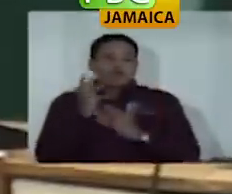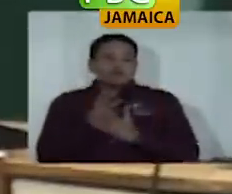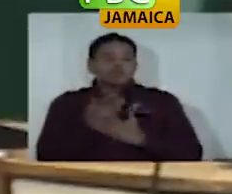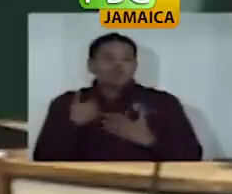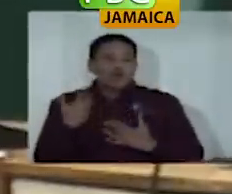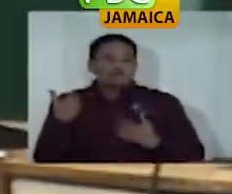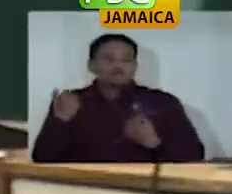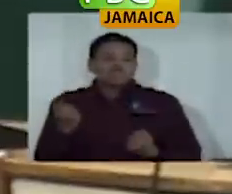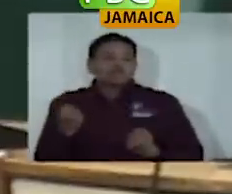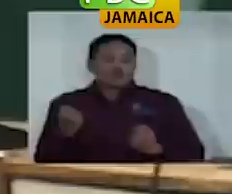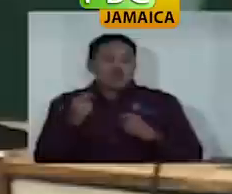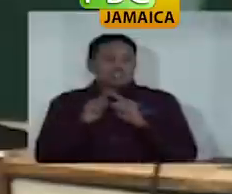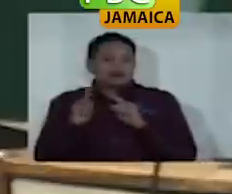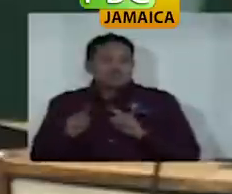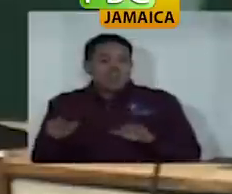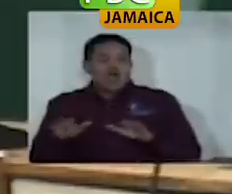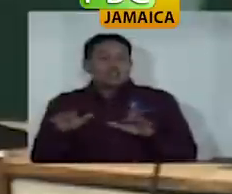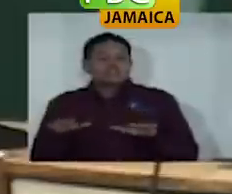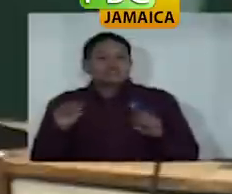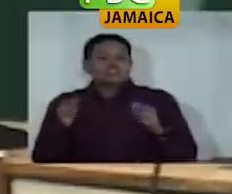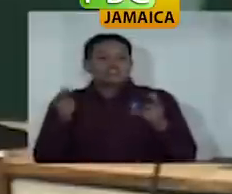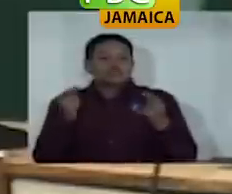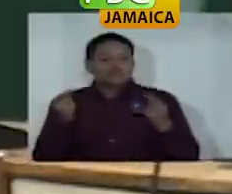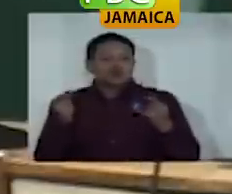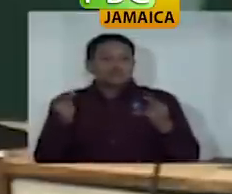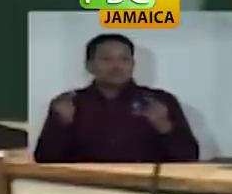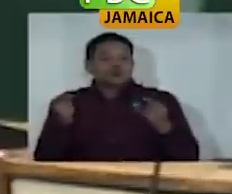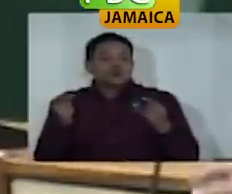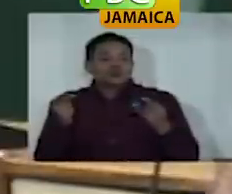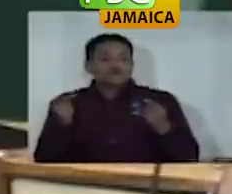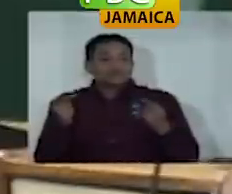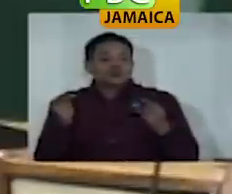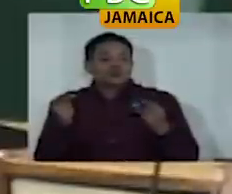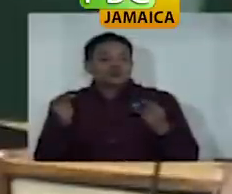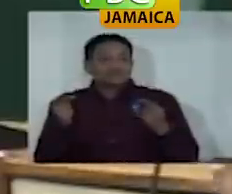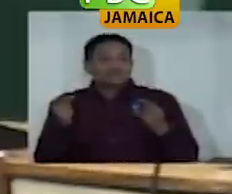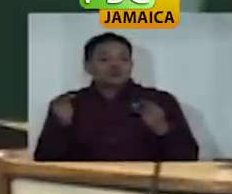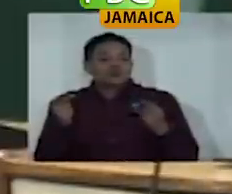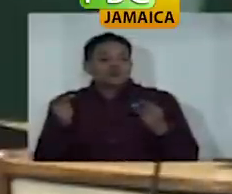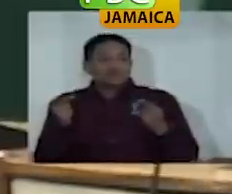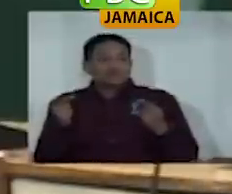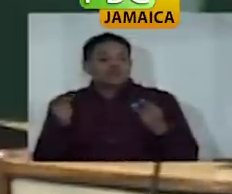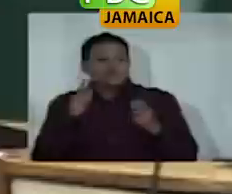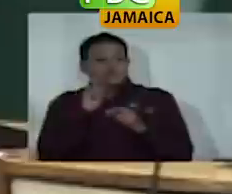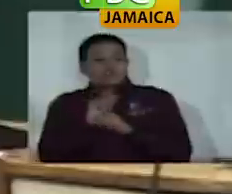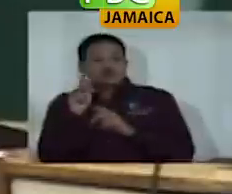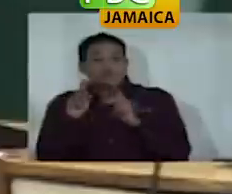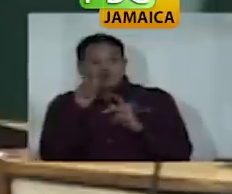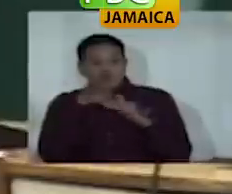strong alternative activities designed to, you know, ensure individuals who go into prison come out as reform